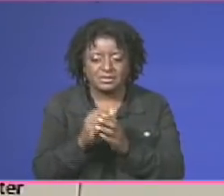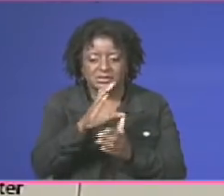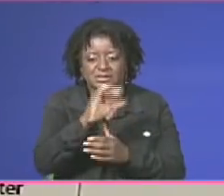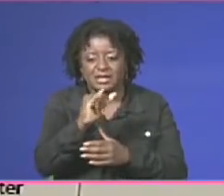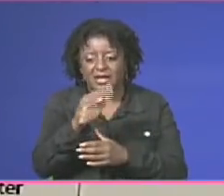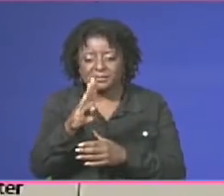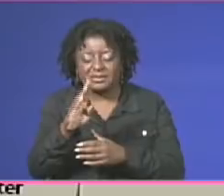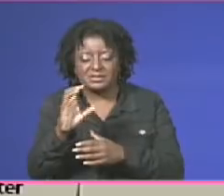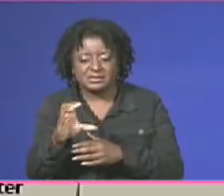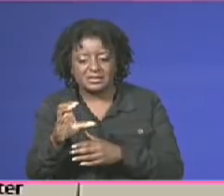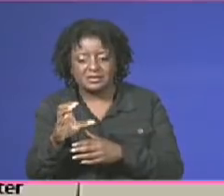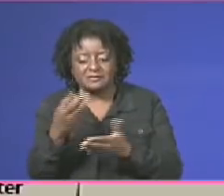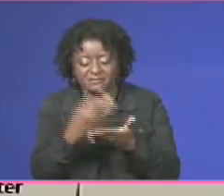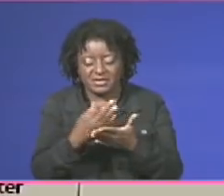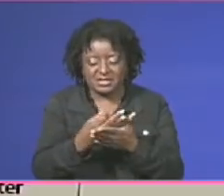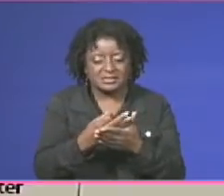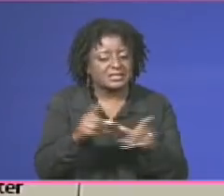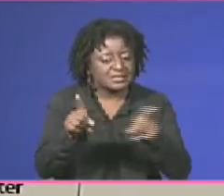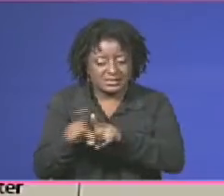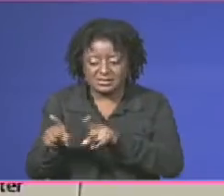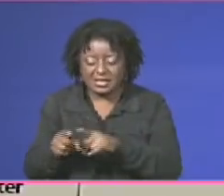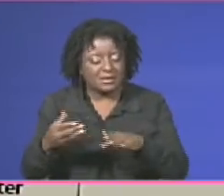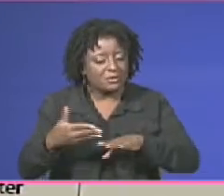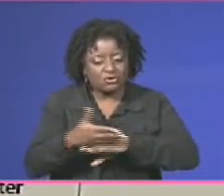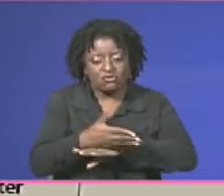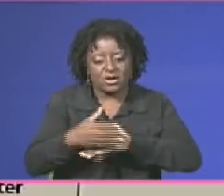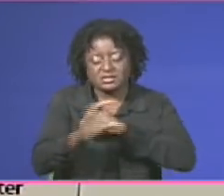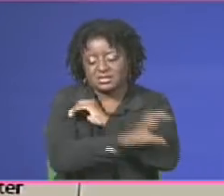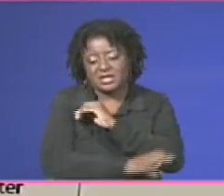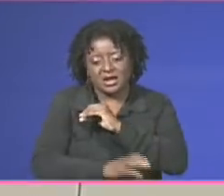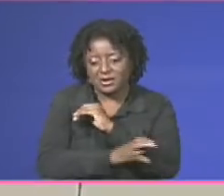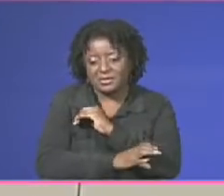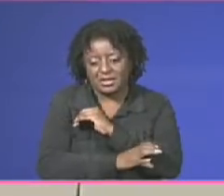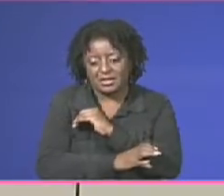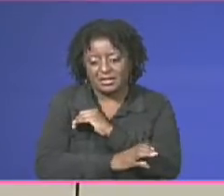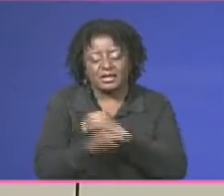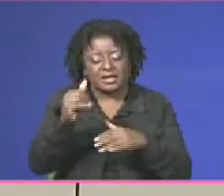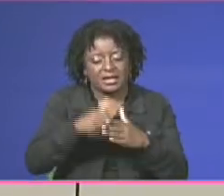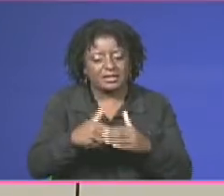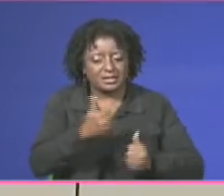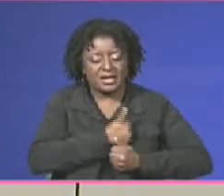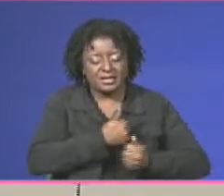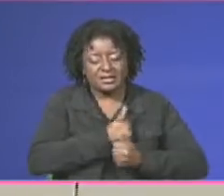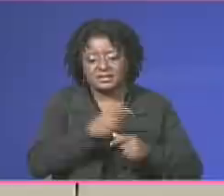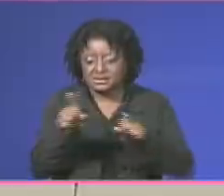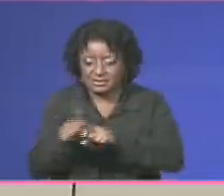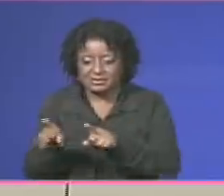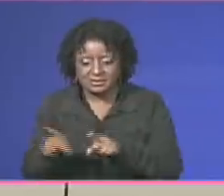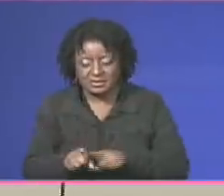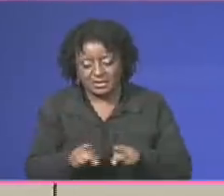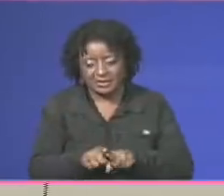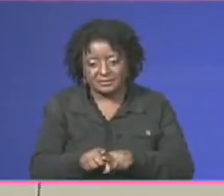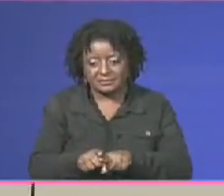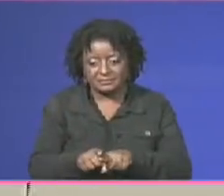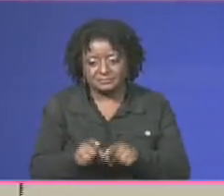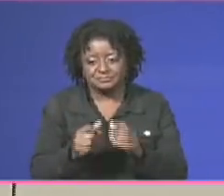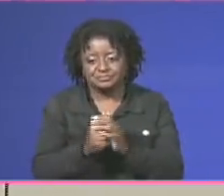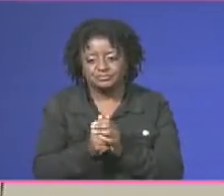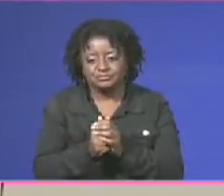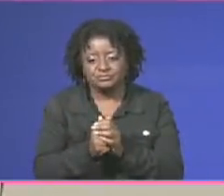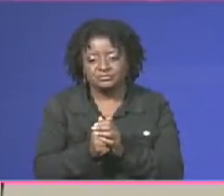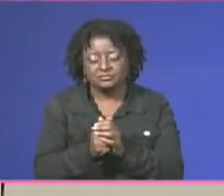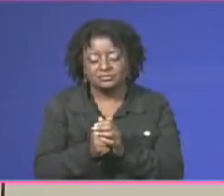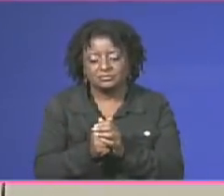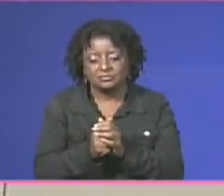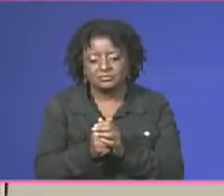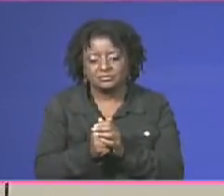CIBC Canada fees are pretty similar. For example, to cash a non-CIBC check is $5 Canadian. When you convert it, it's a little less